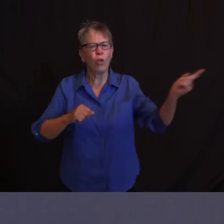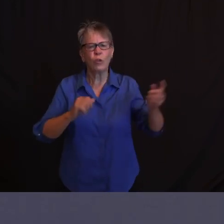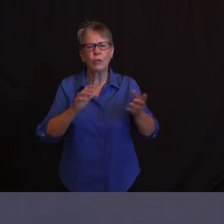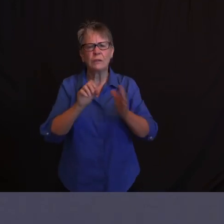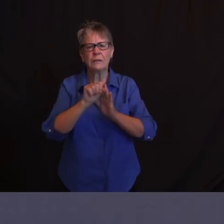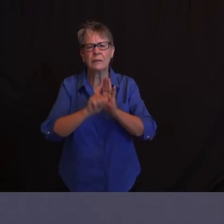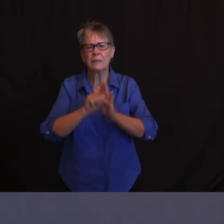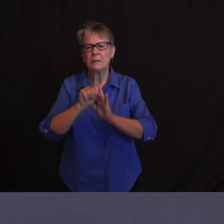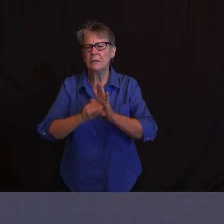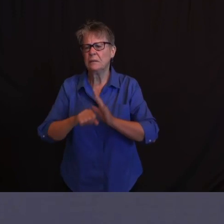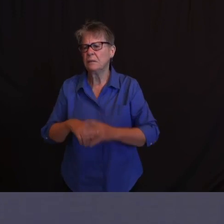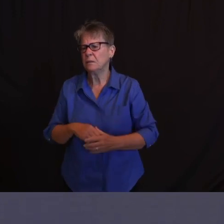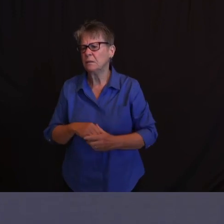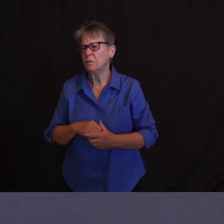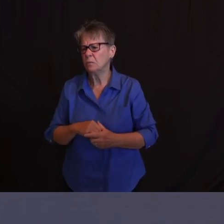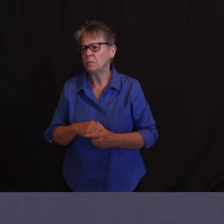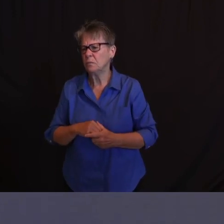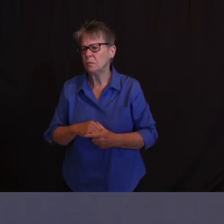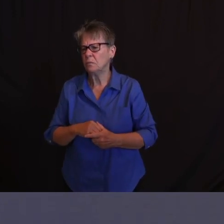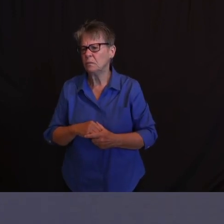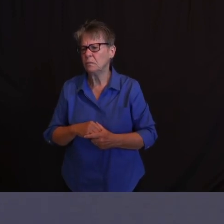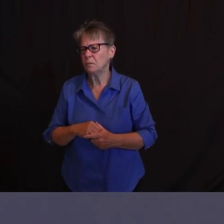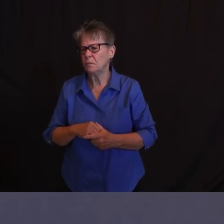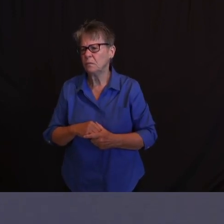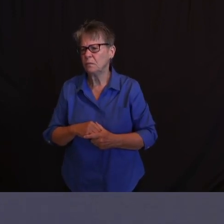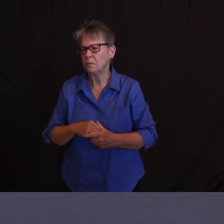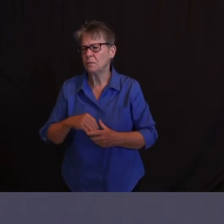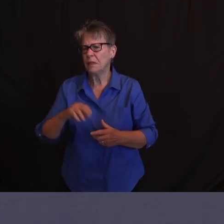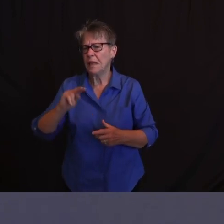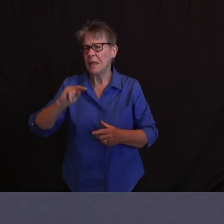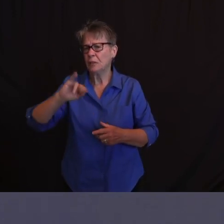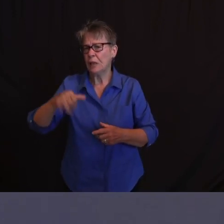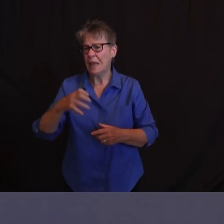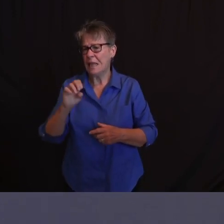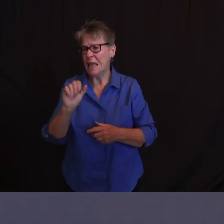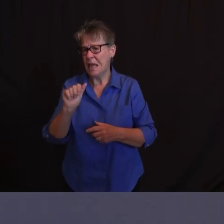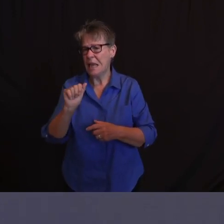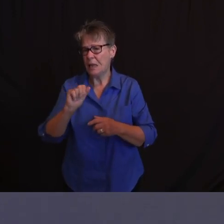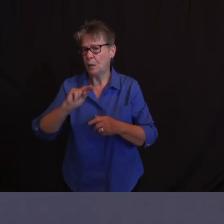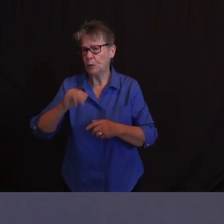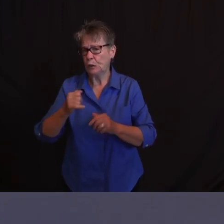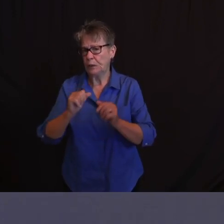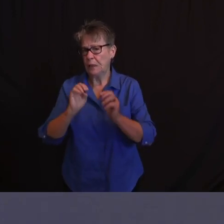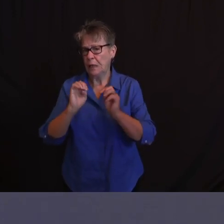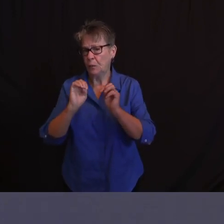to in-person classes that are pretty strict. Have you seen it, and what do you think of it?